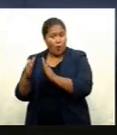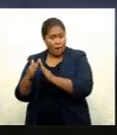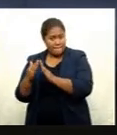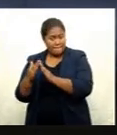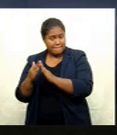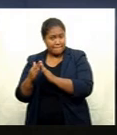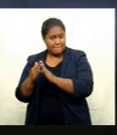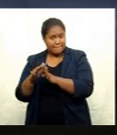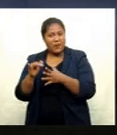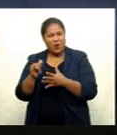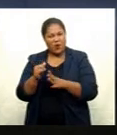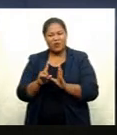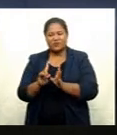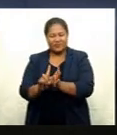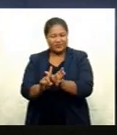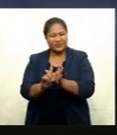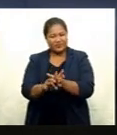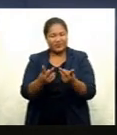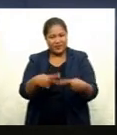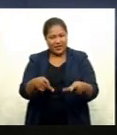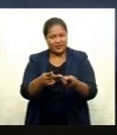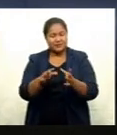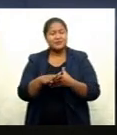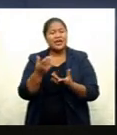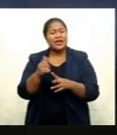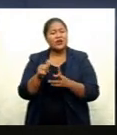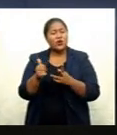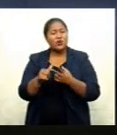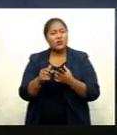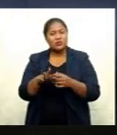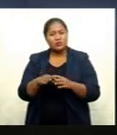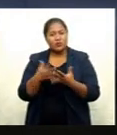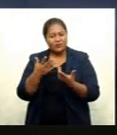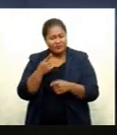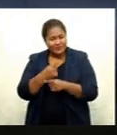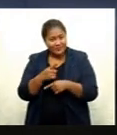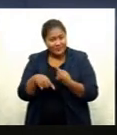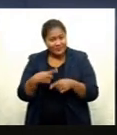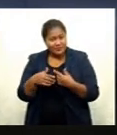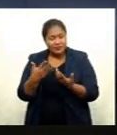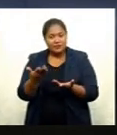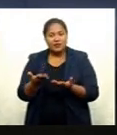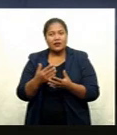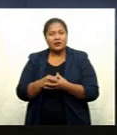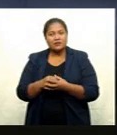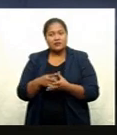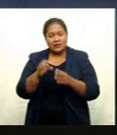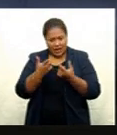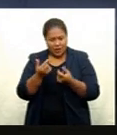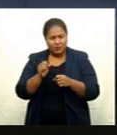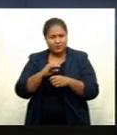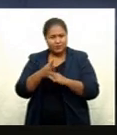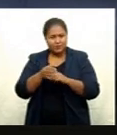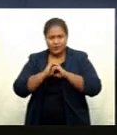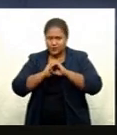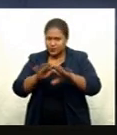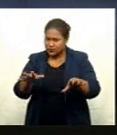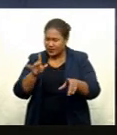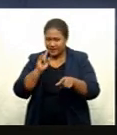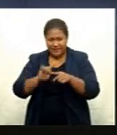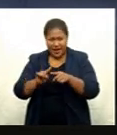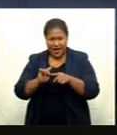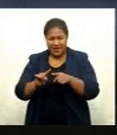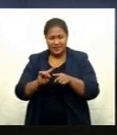in quarantine facilities. Atela, it has also been emphasized that the cases are spreading more faster